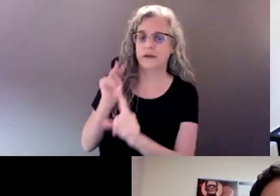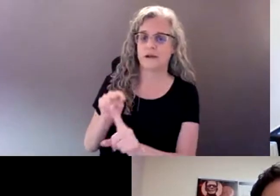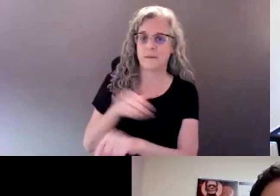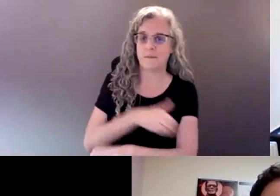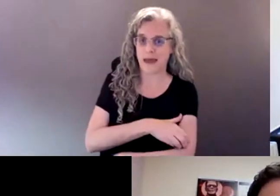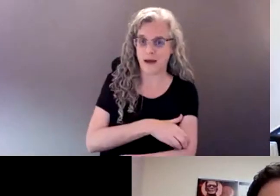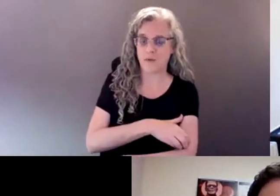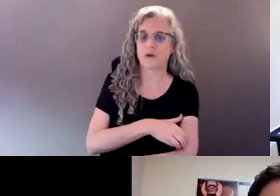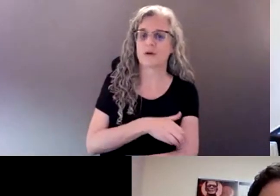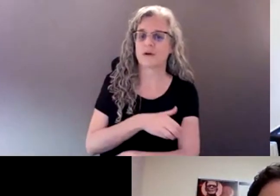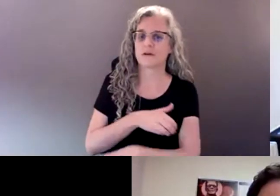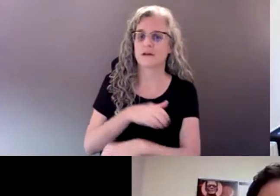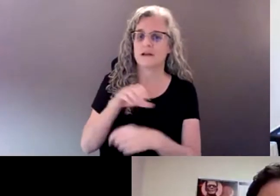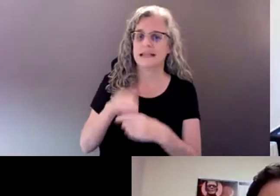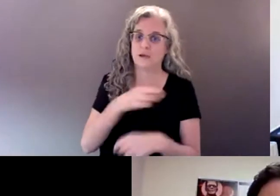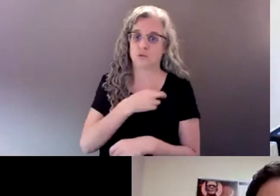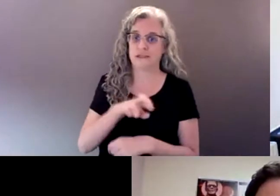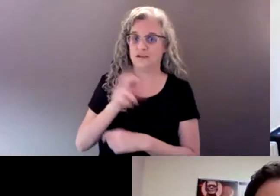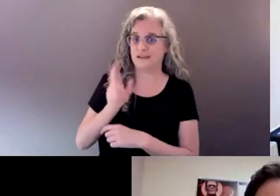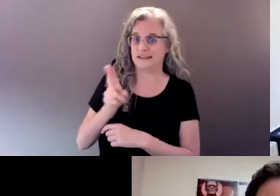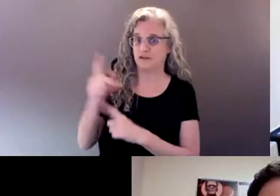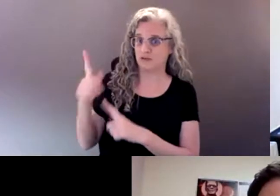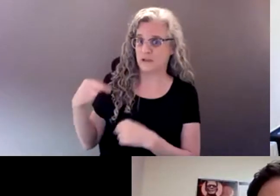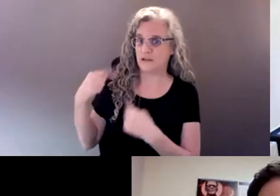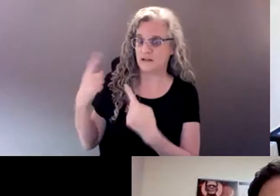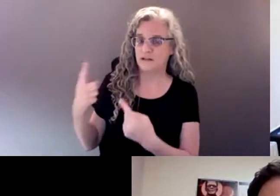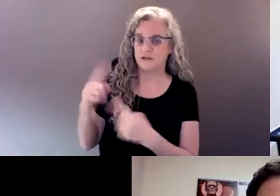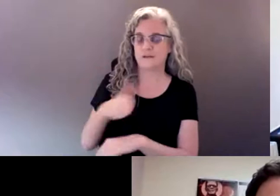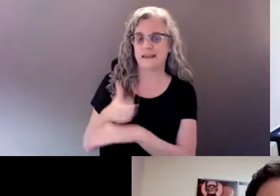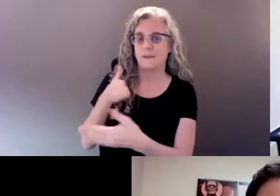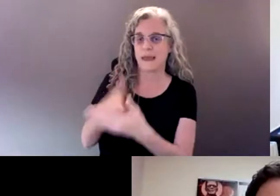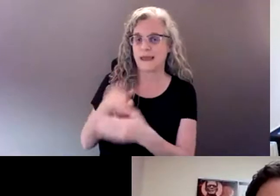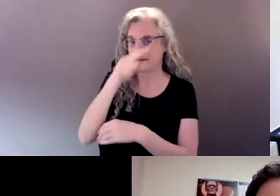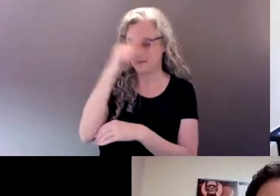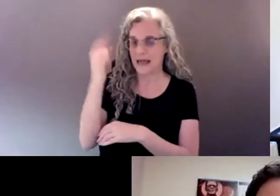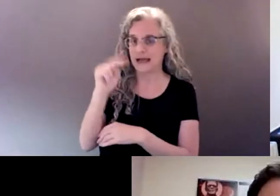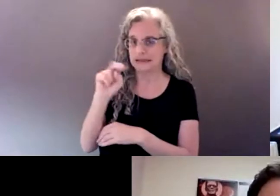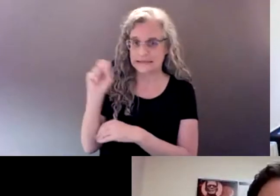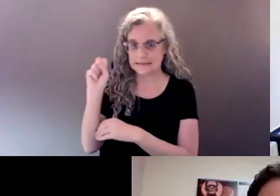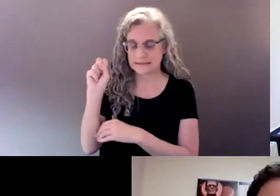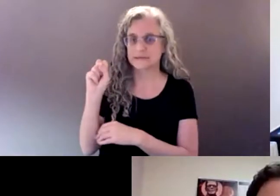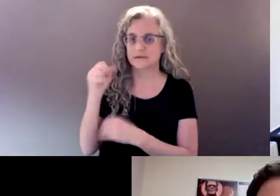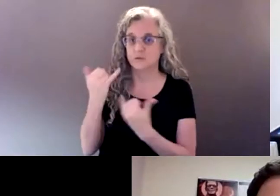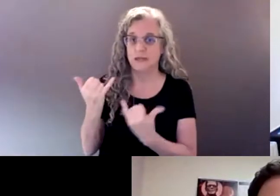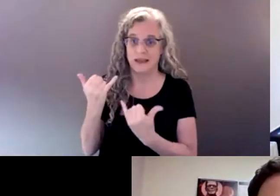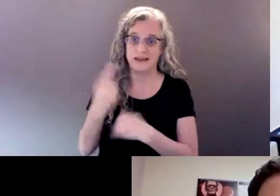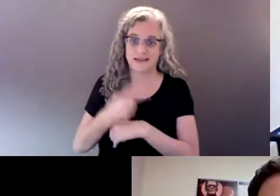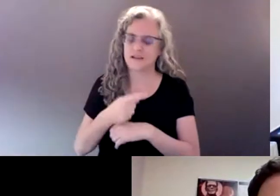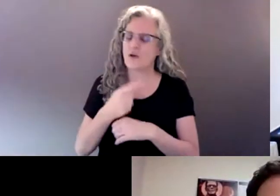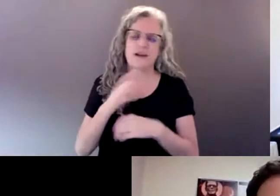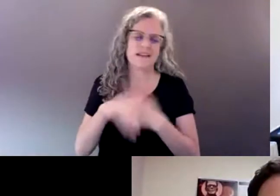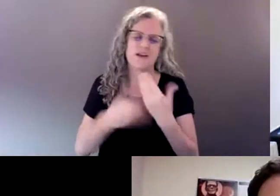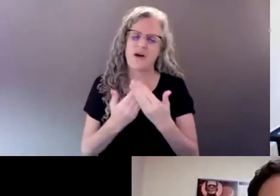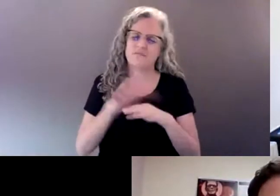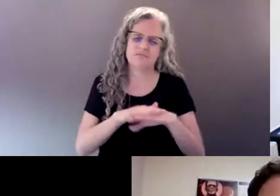religious histories have had in creating anti-Blackness in the present. So I think these are all interinvolved.